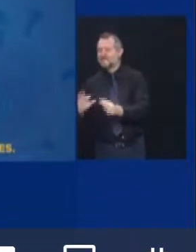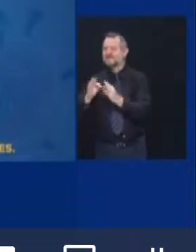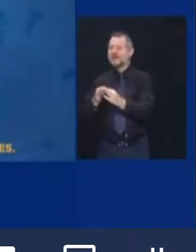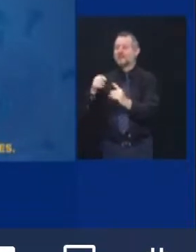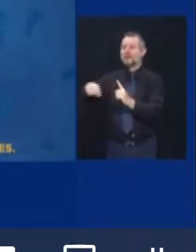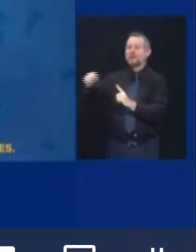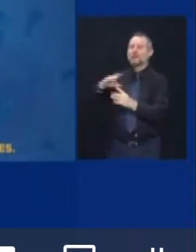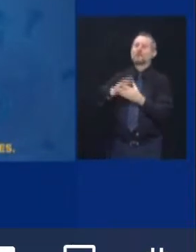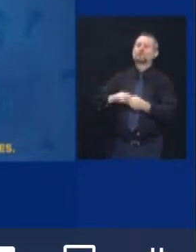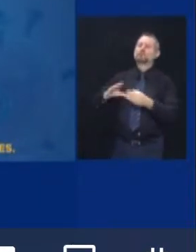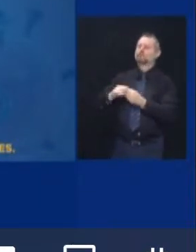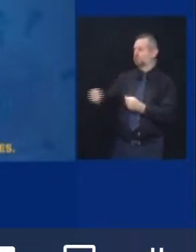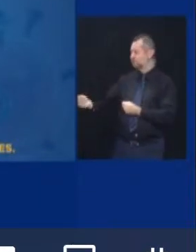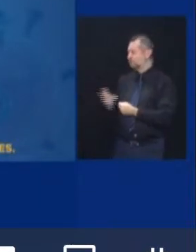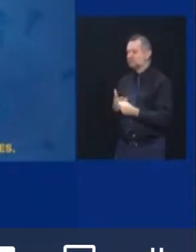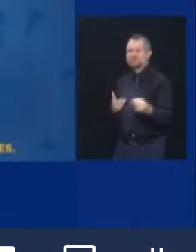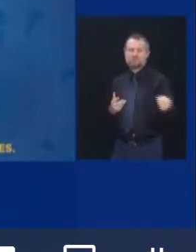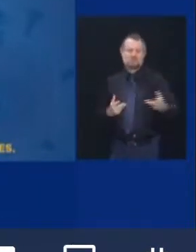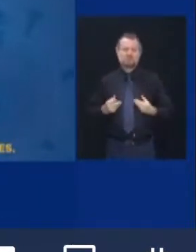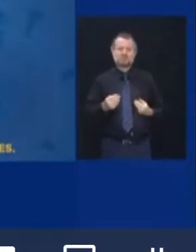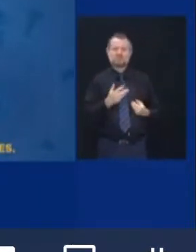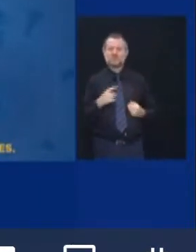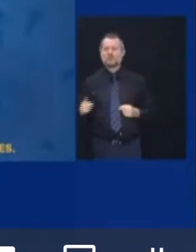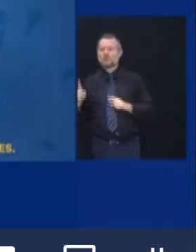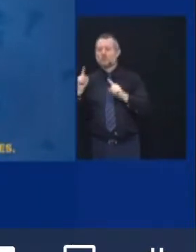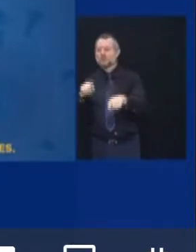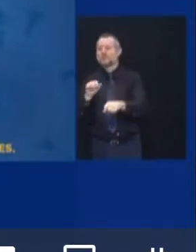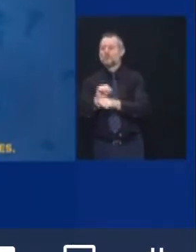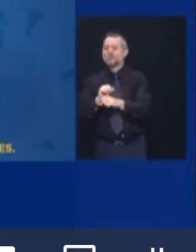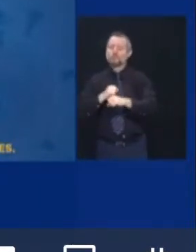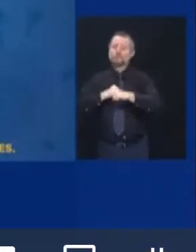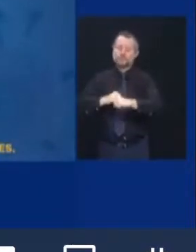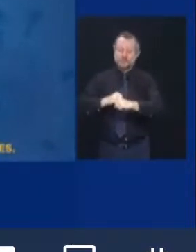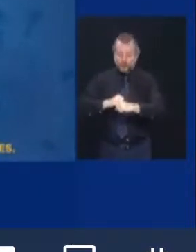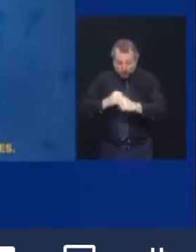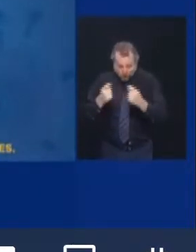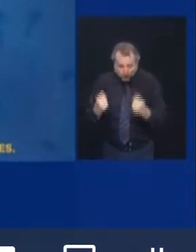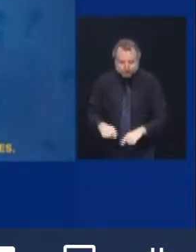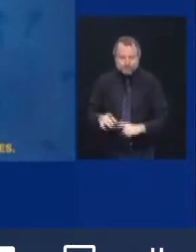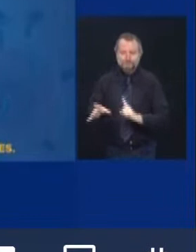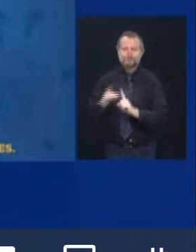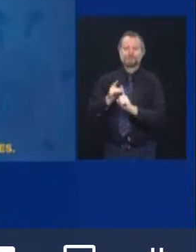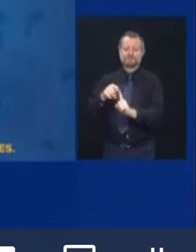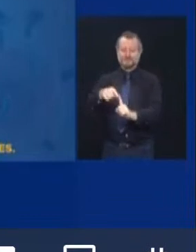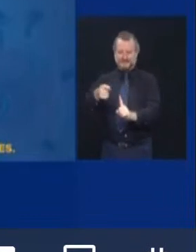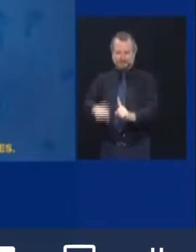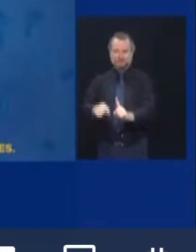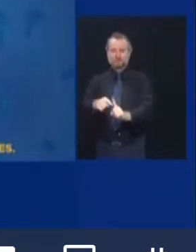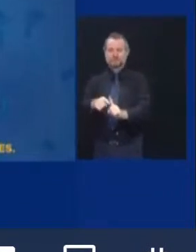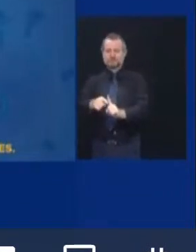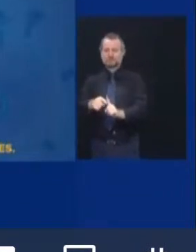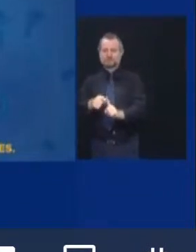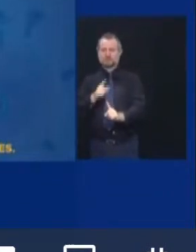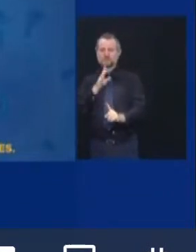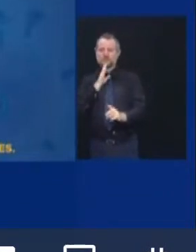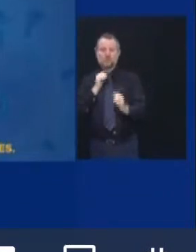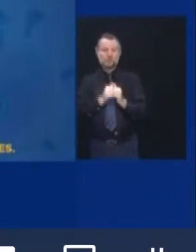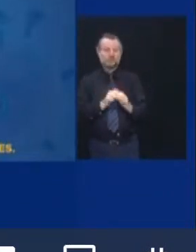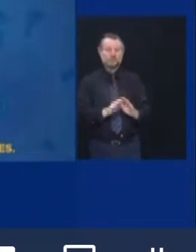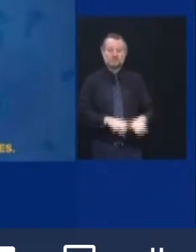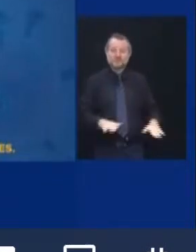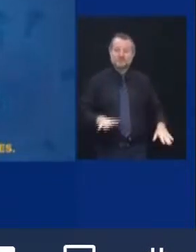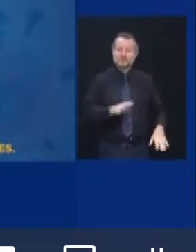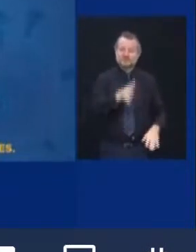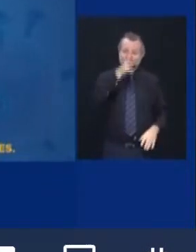because they went to work to protect other people. I've had too many conversations with children who lost their